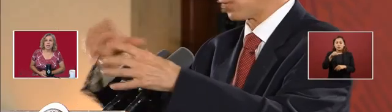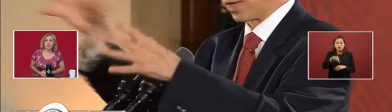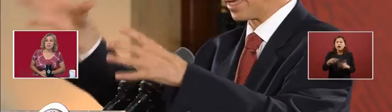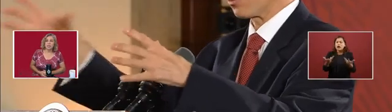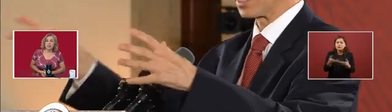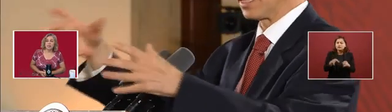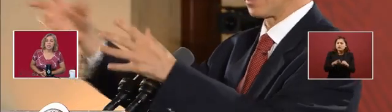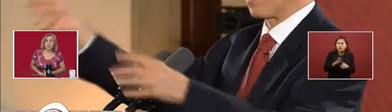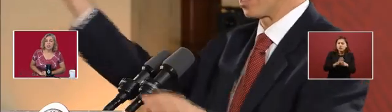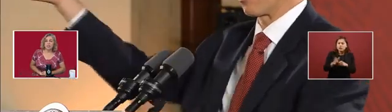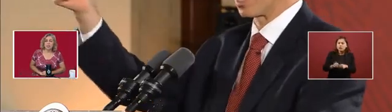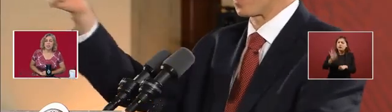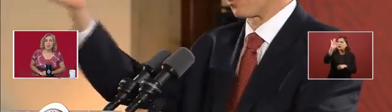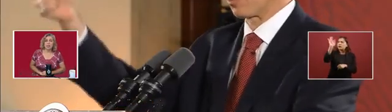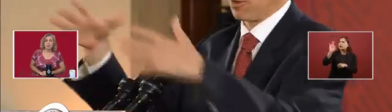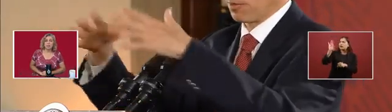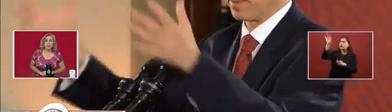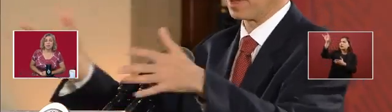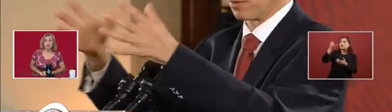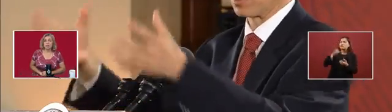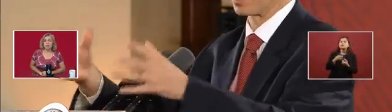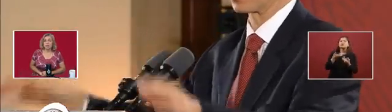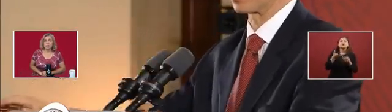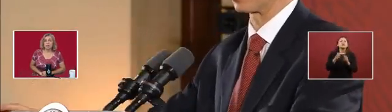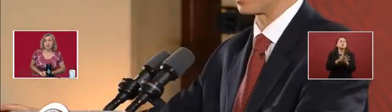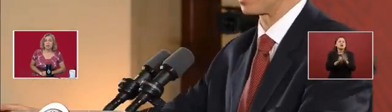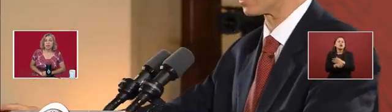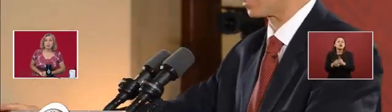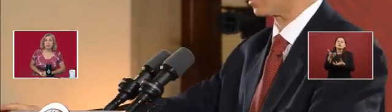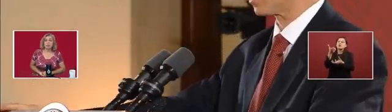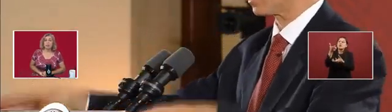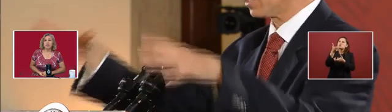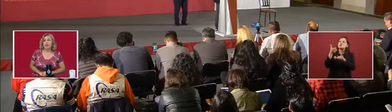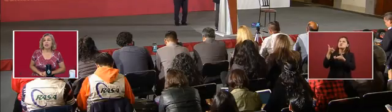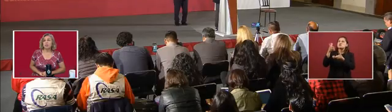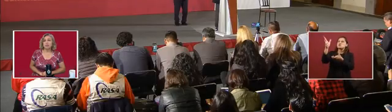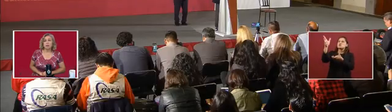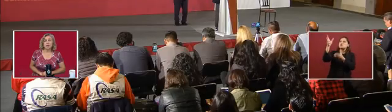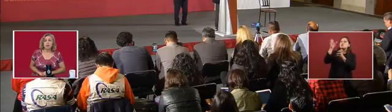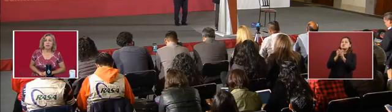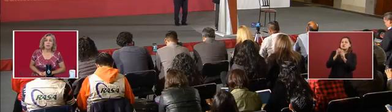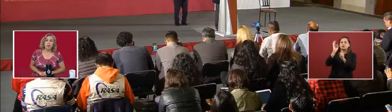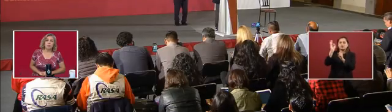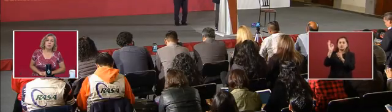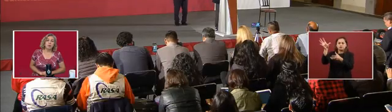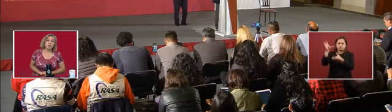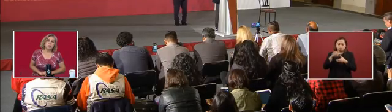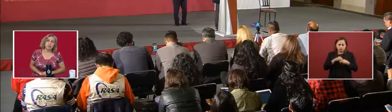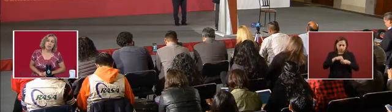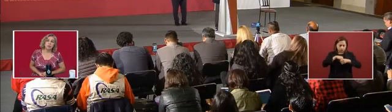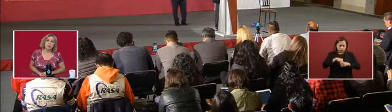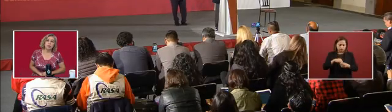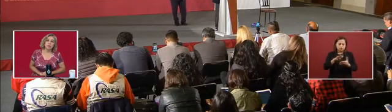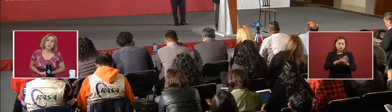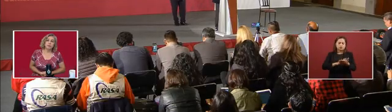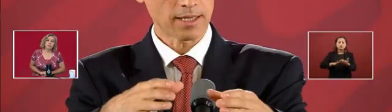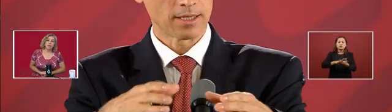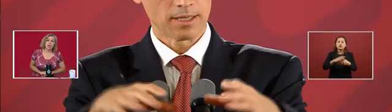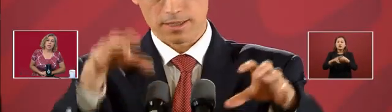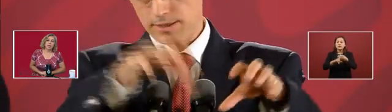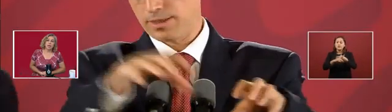federal resources, and it still needs work to professionalize it. The proof